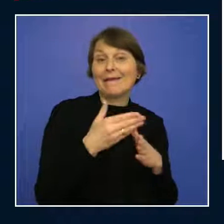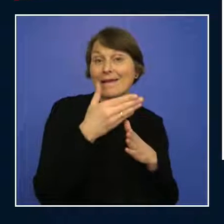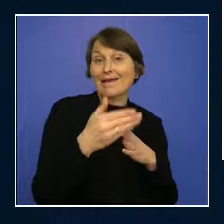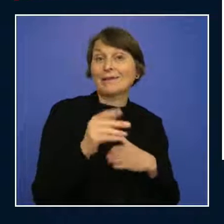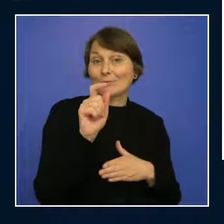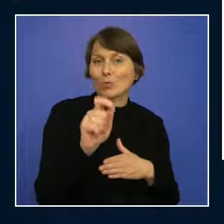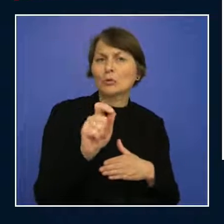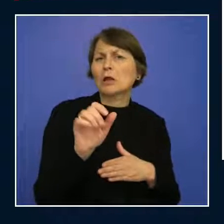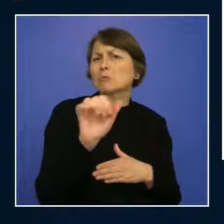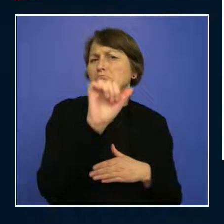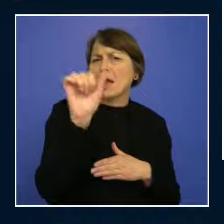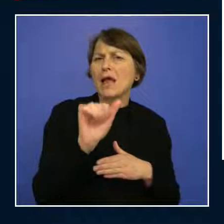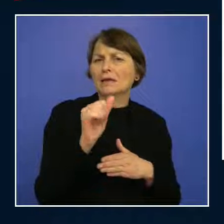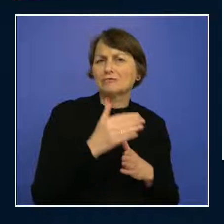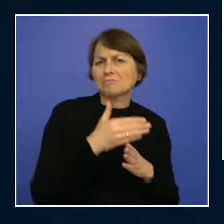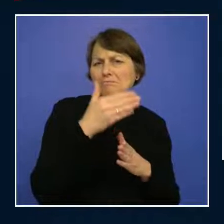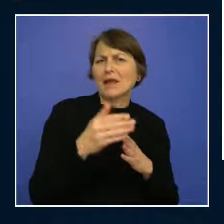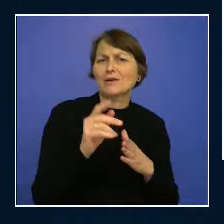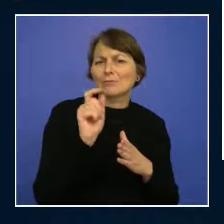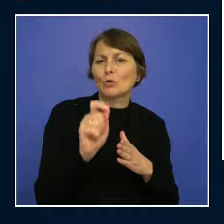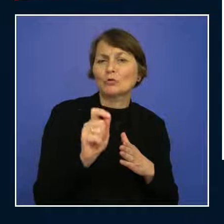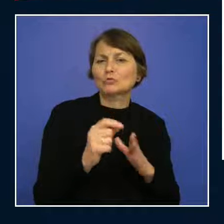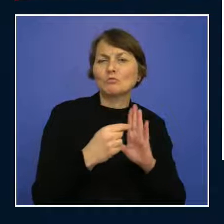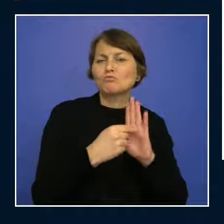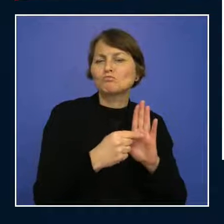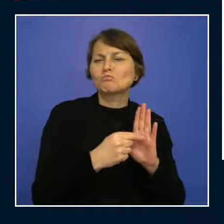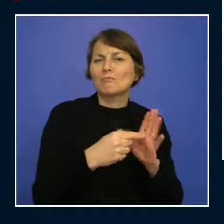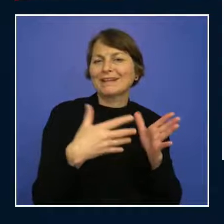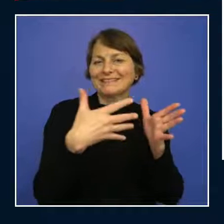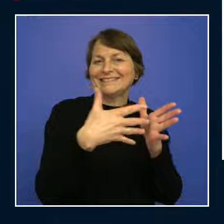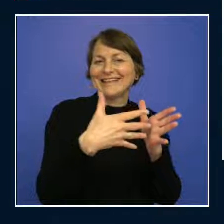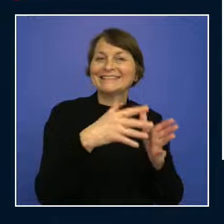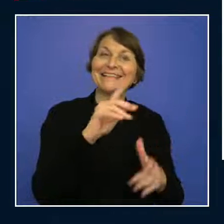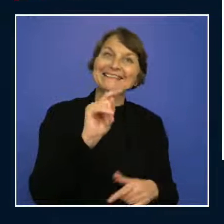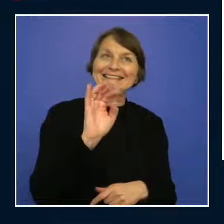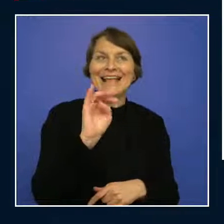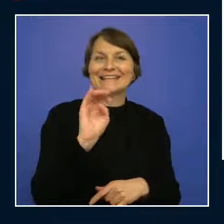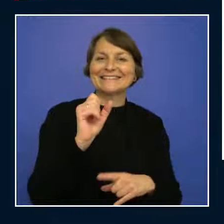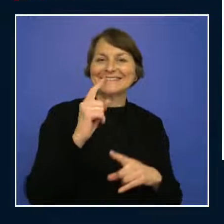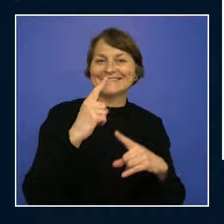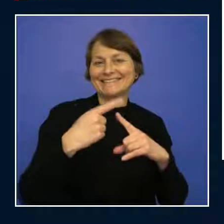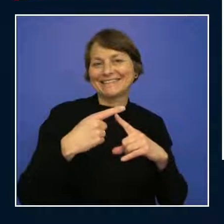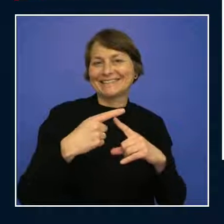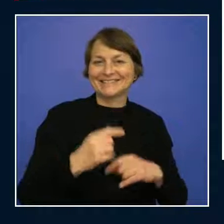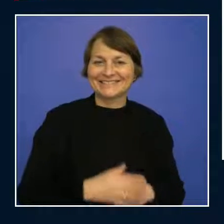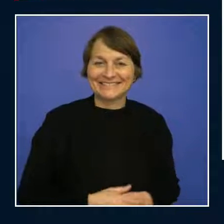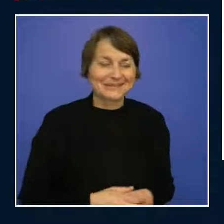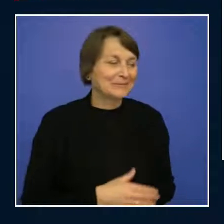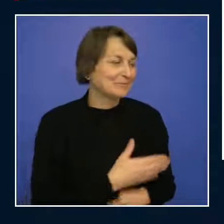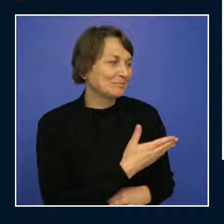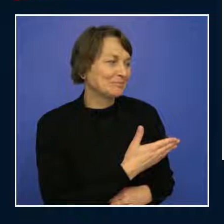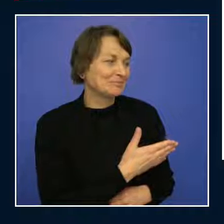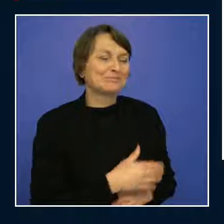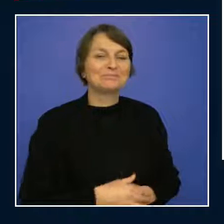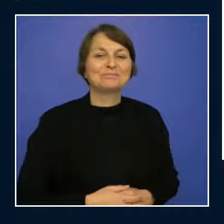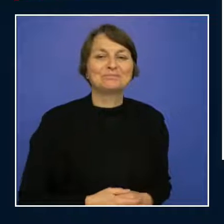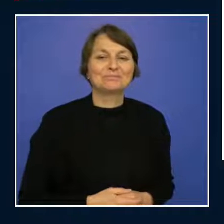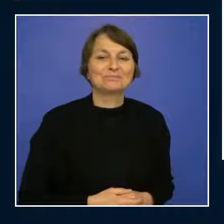endpoint, and I'm going to do test, if I can spell test. Pick an app service, and I'm just going to